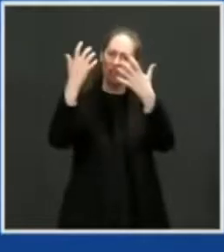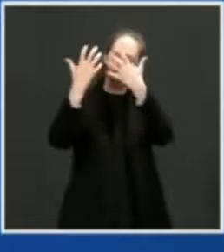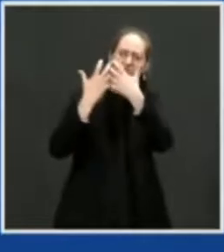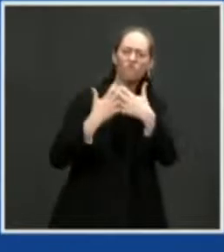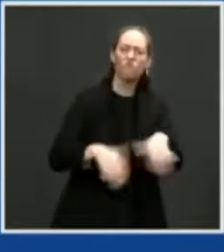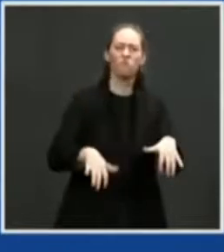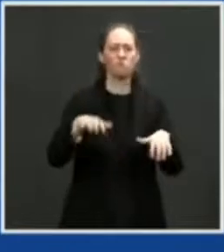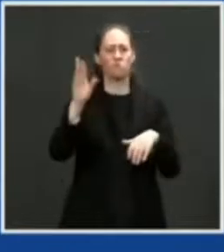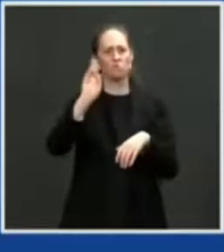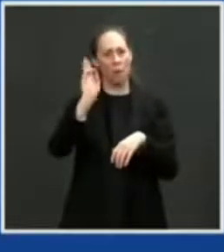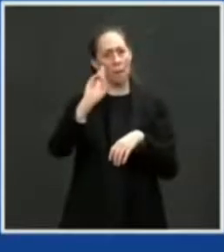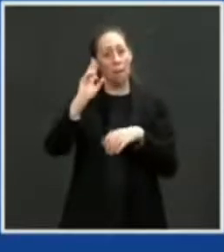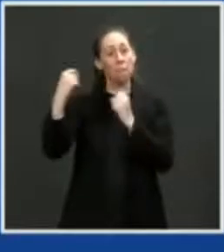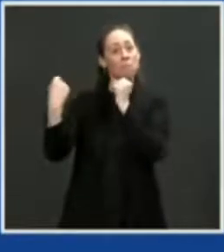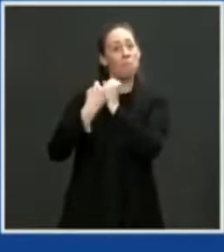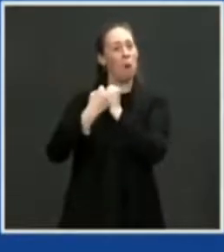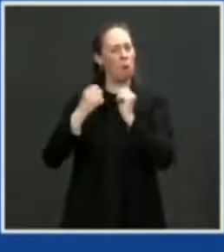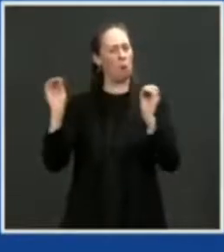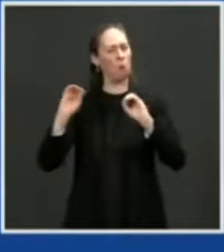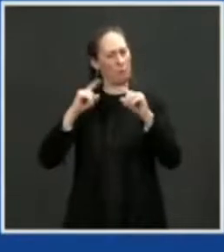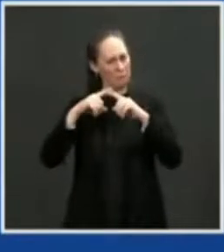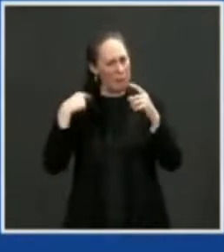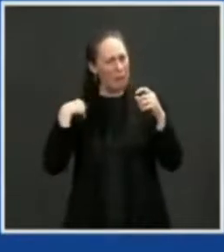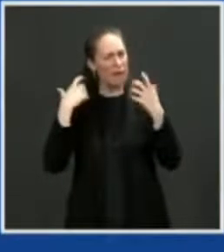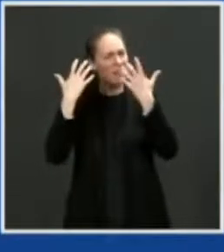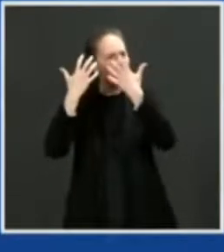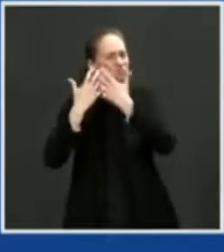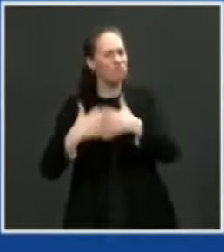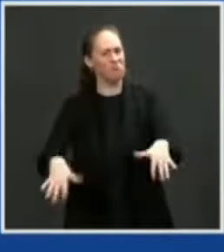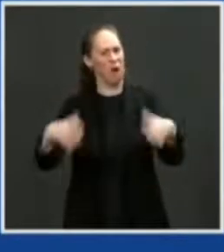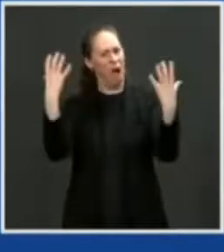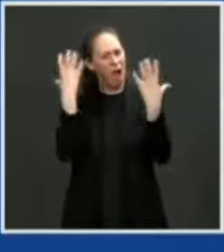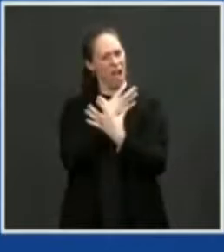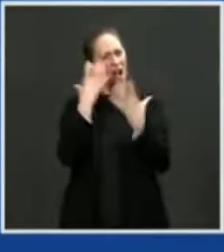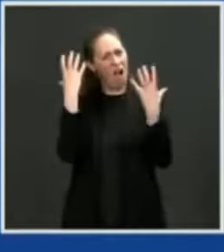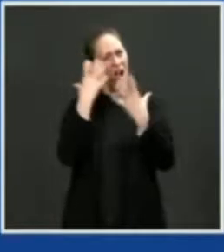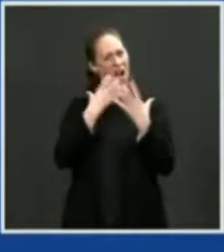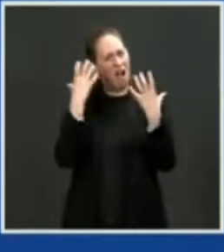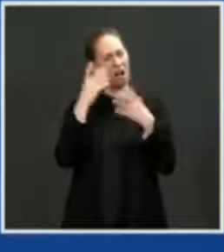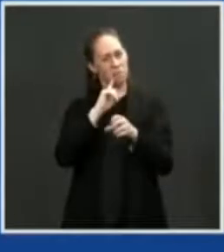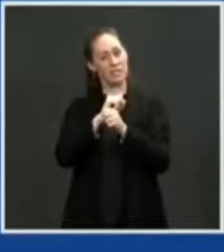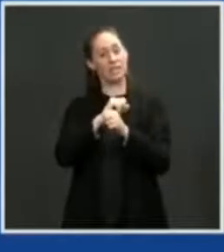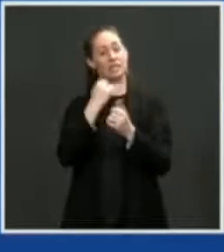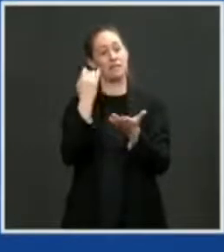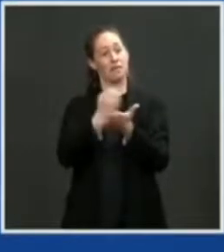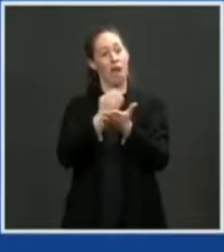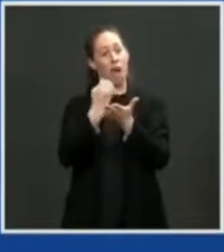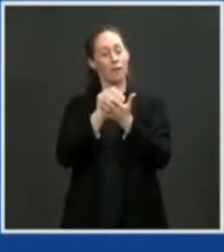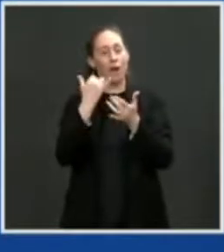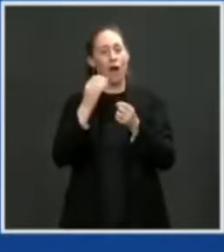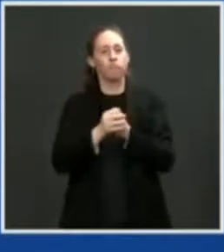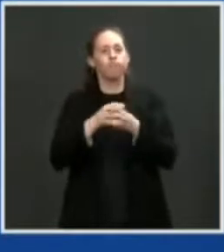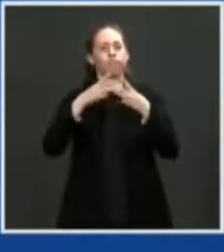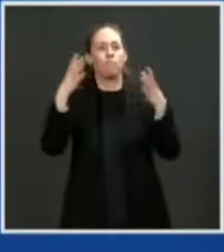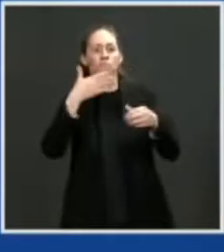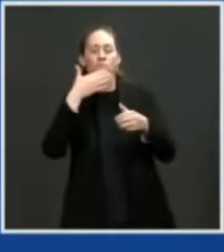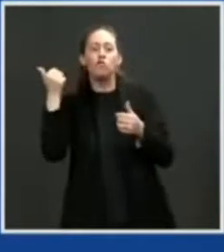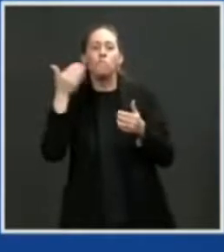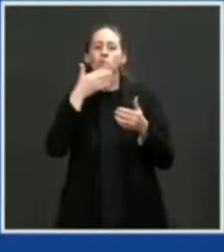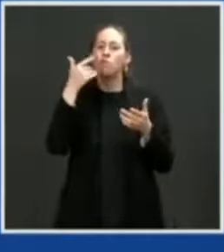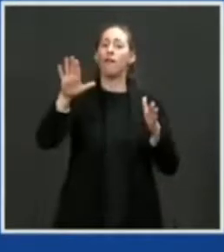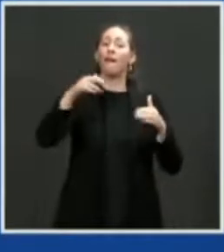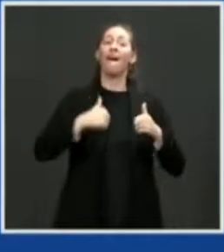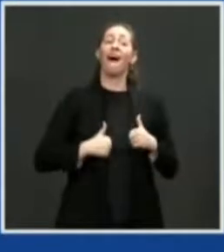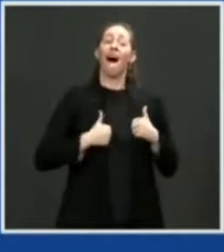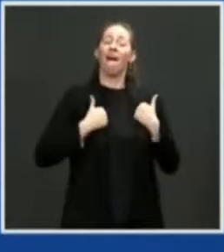deal. Big Got deal. passed. Got passed. Growing the economy. Growing the People's economy. lives are changing. Lives So changing. let's see what happens.